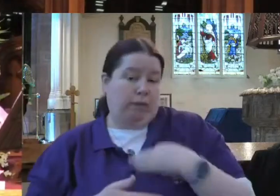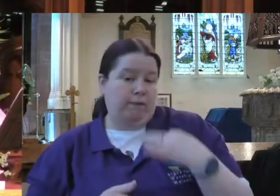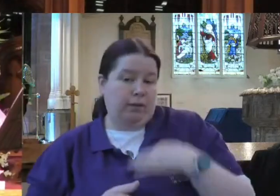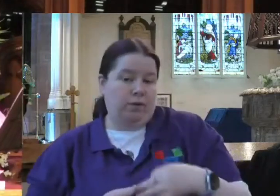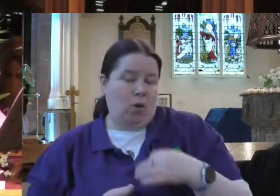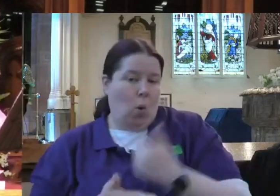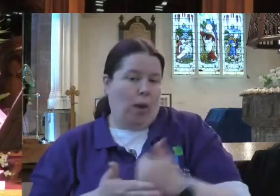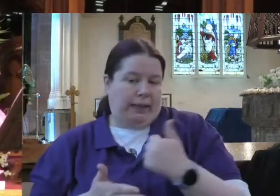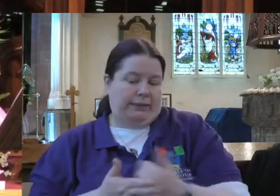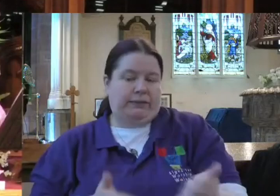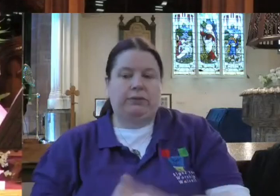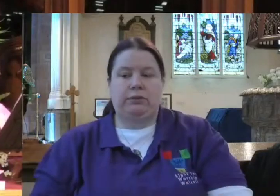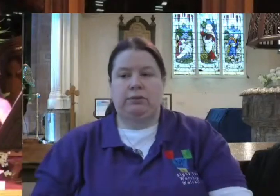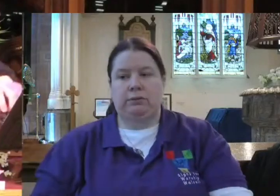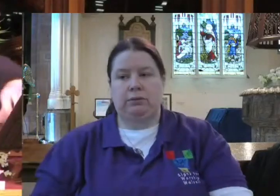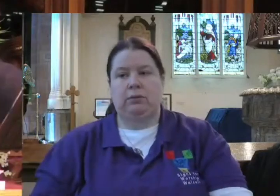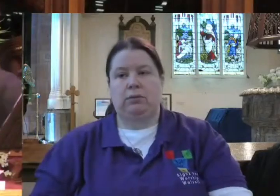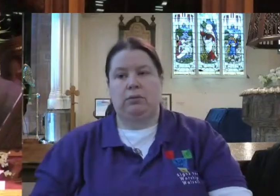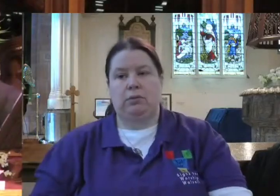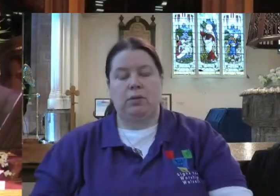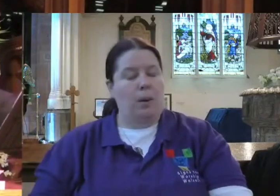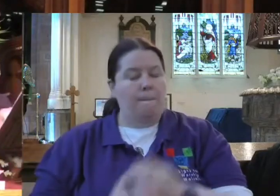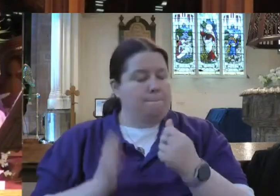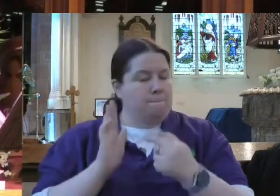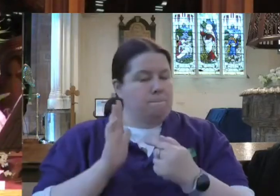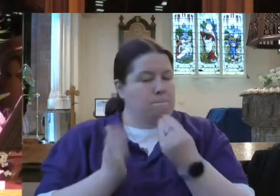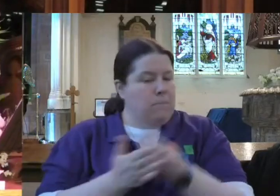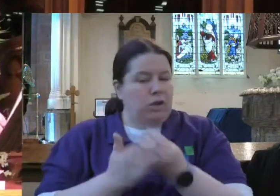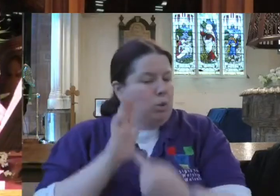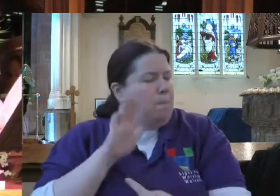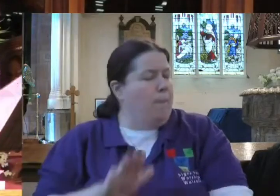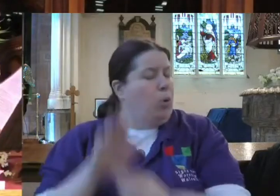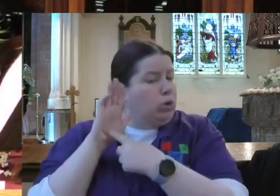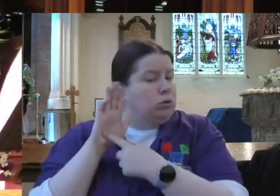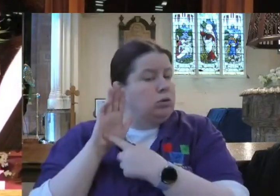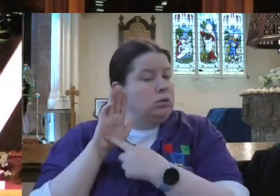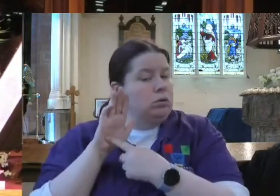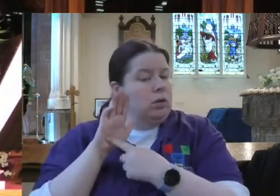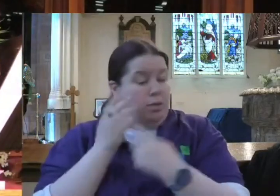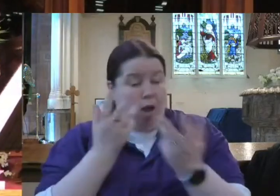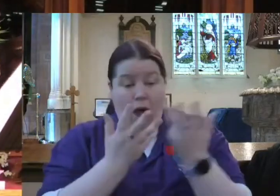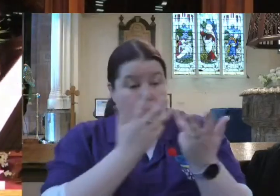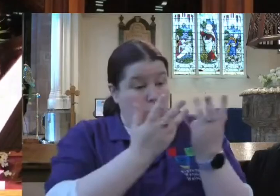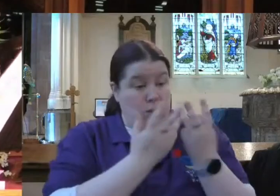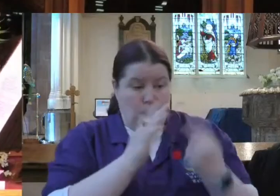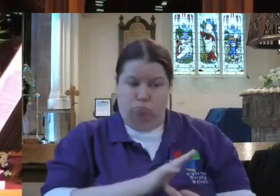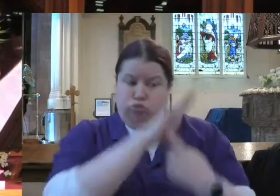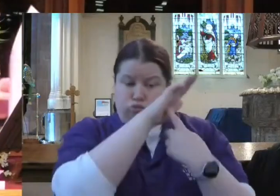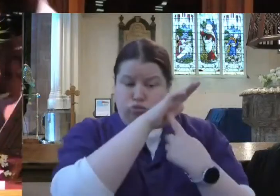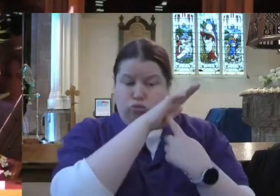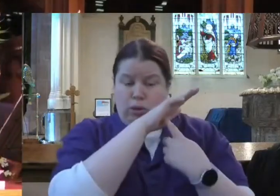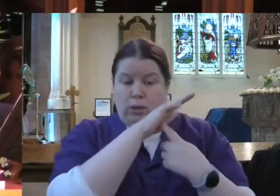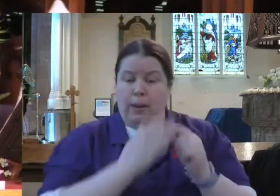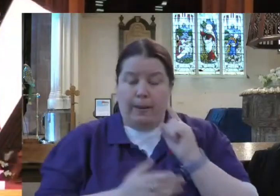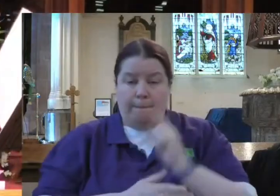all the time. Money is not the most important thing in the world, and other things are far, far more important. But